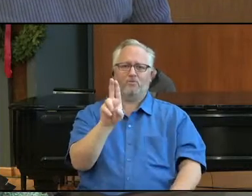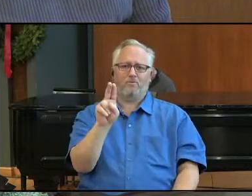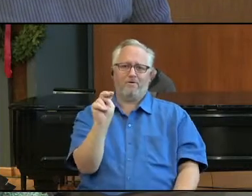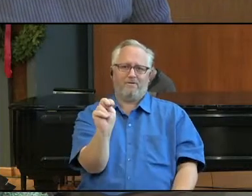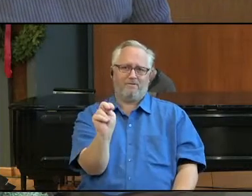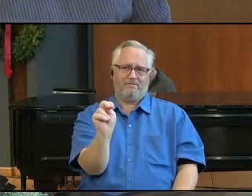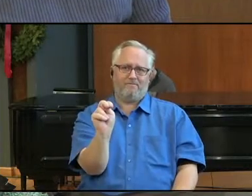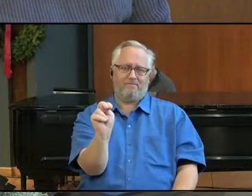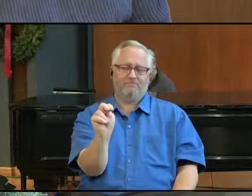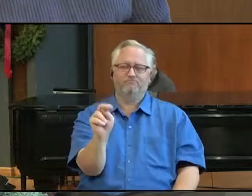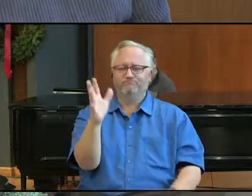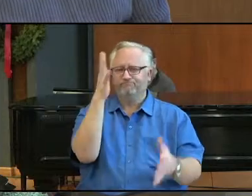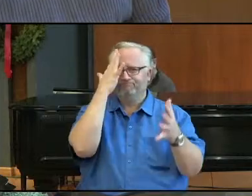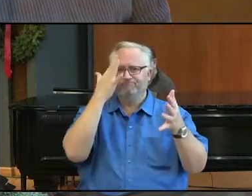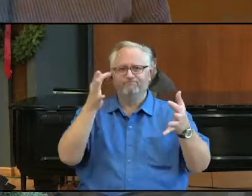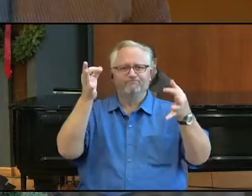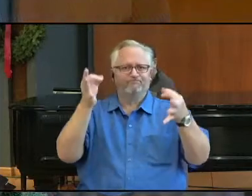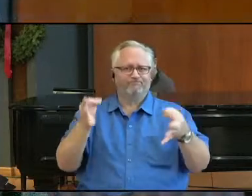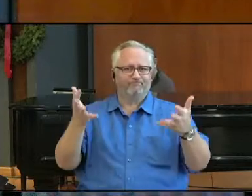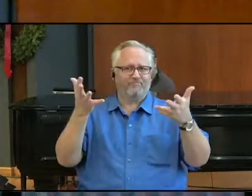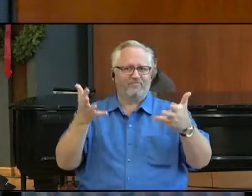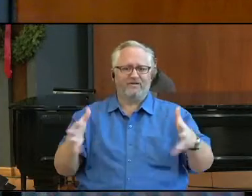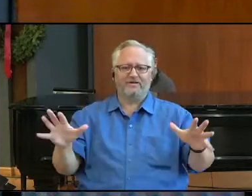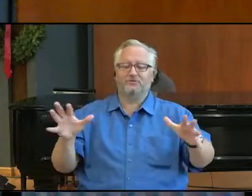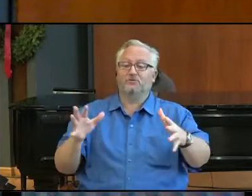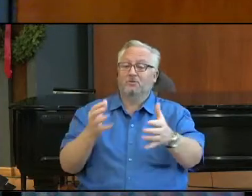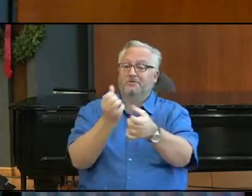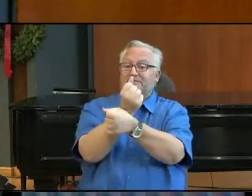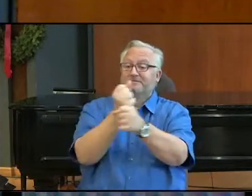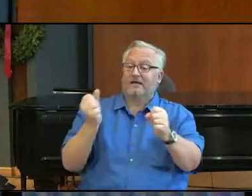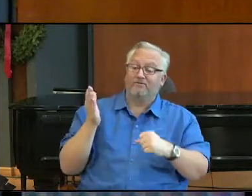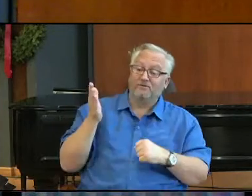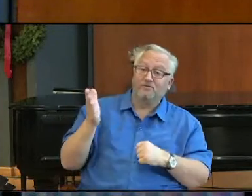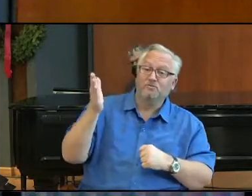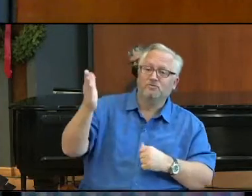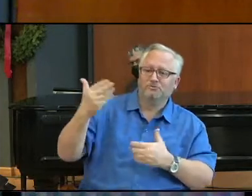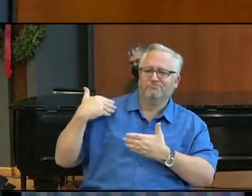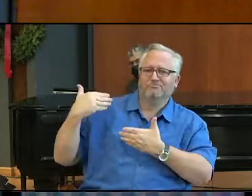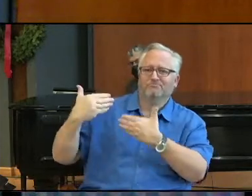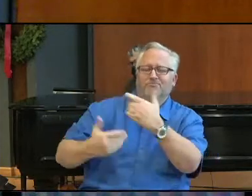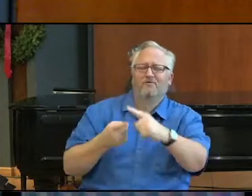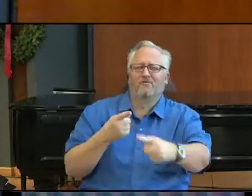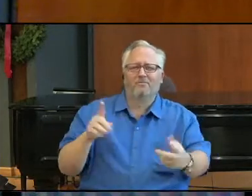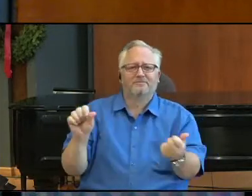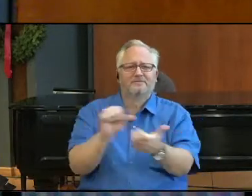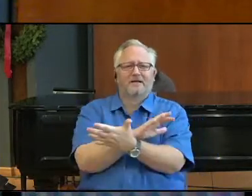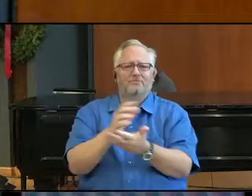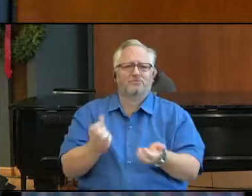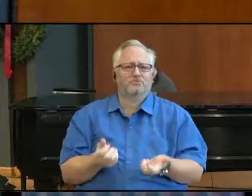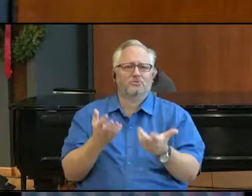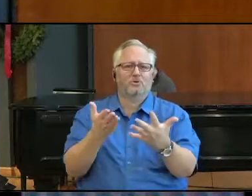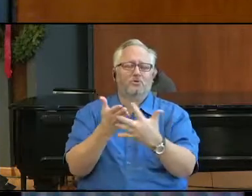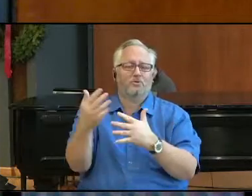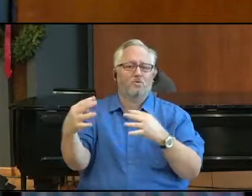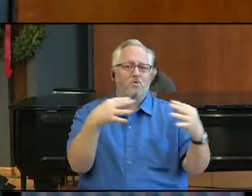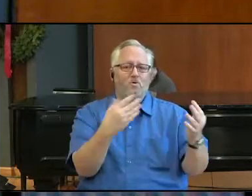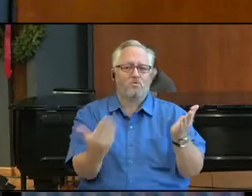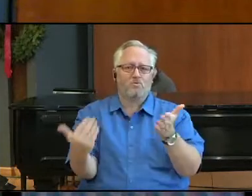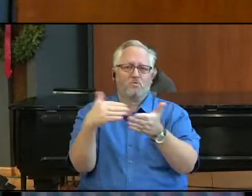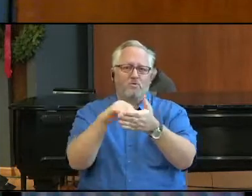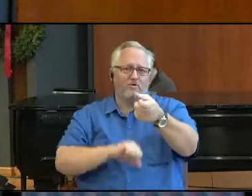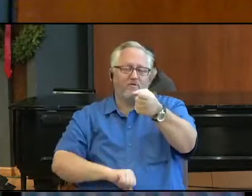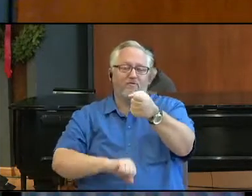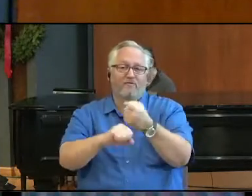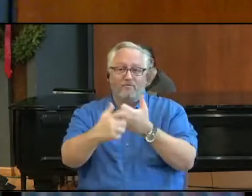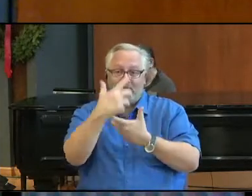Nations, determined to save succeeding generations from the scourge of war, to reaffirm faith